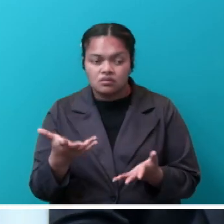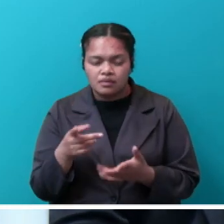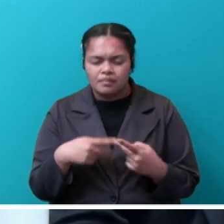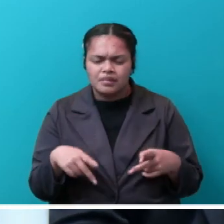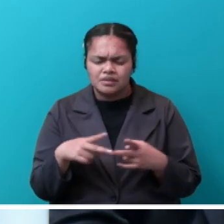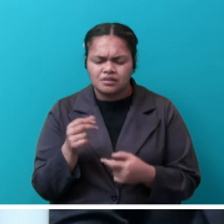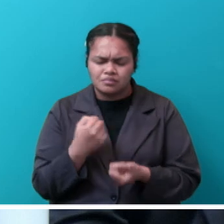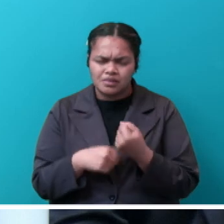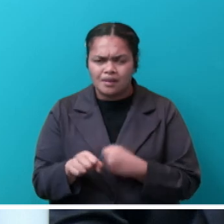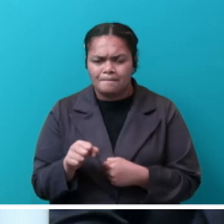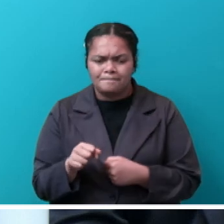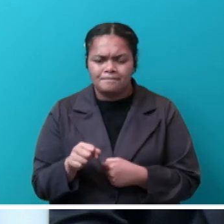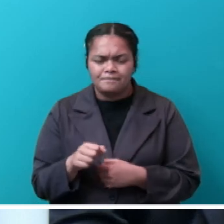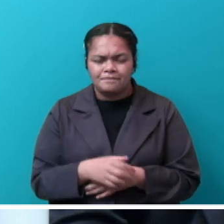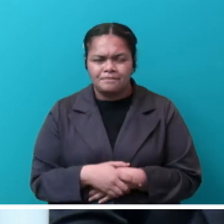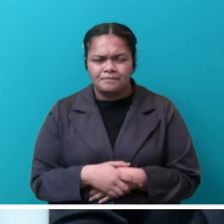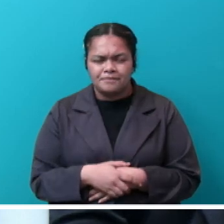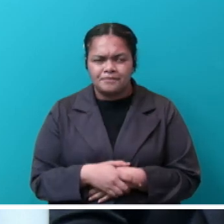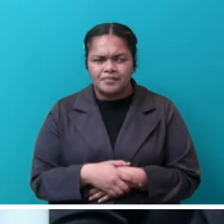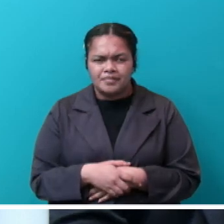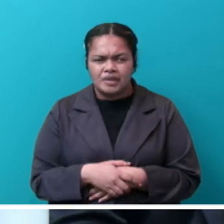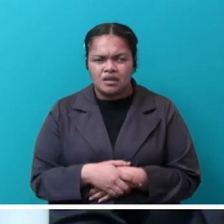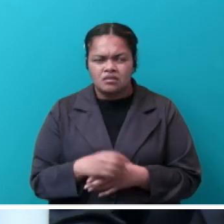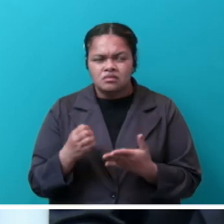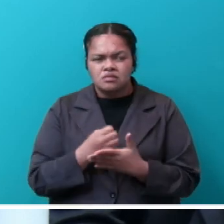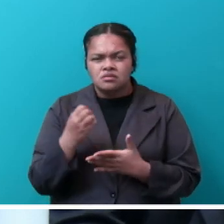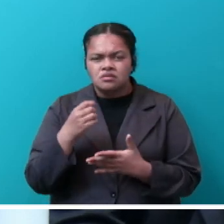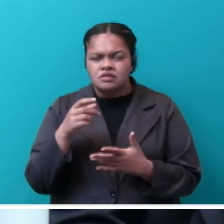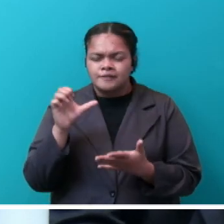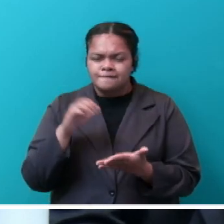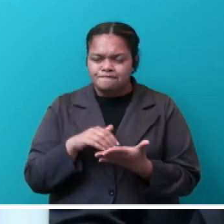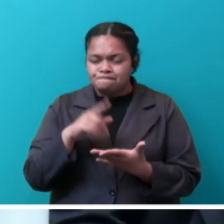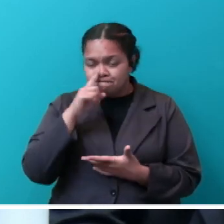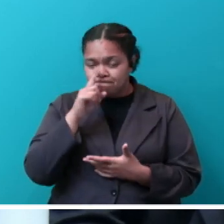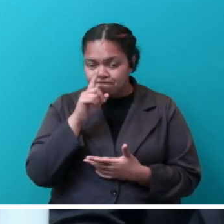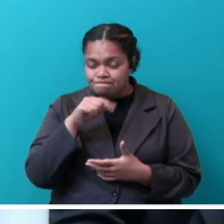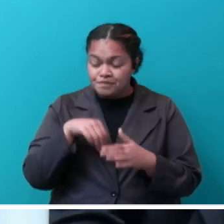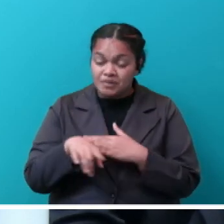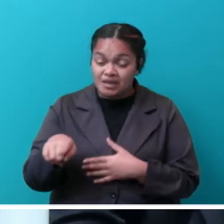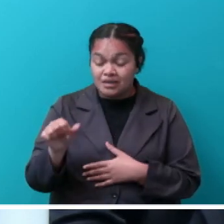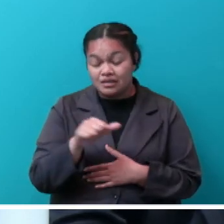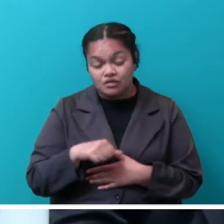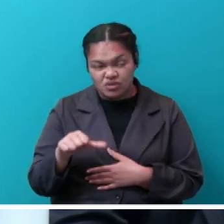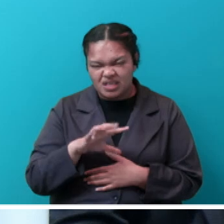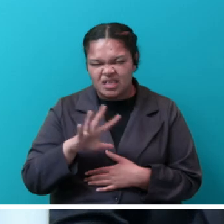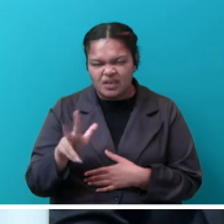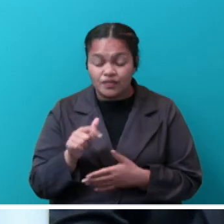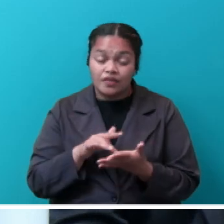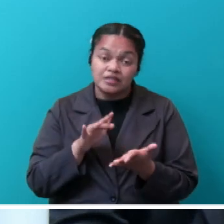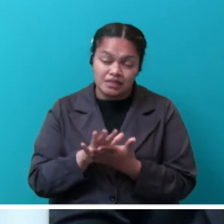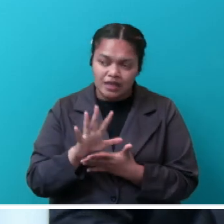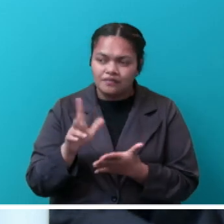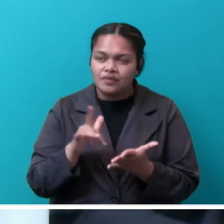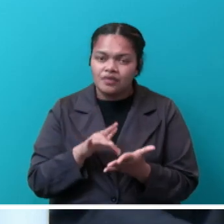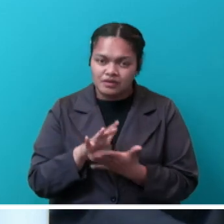a economic center for people around the area. And every Thursday we have